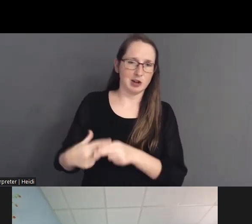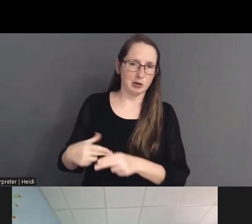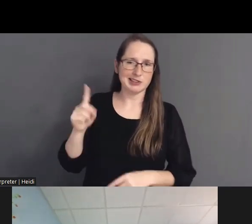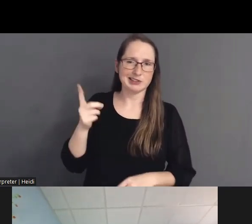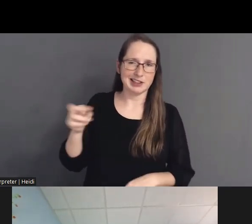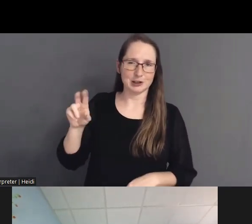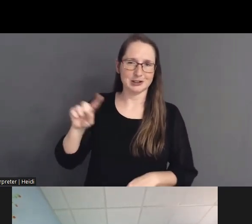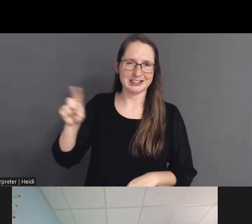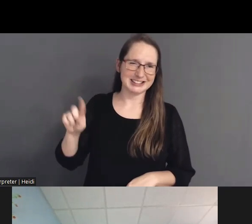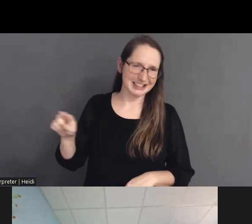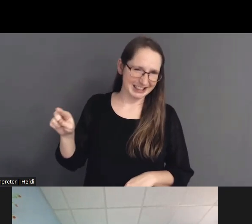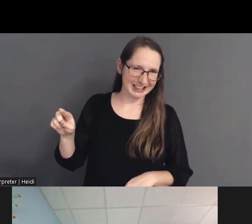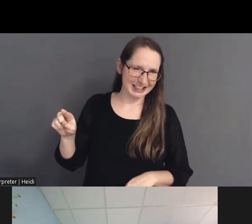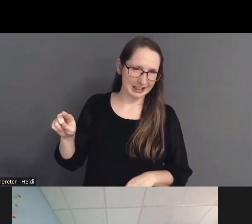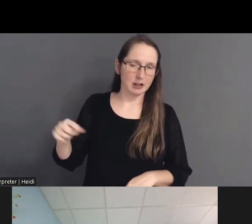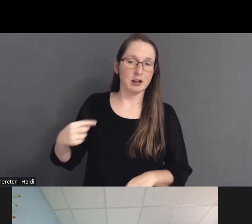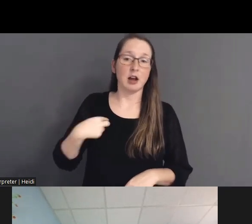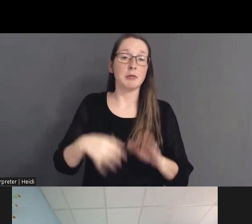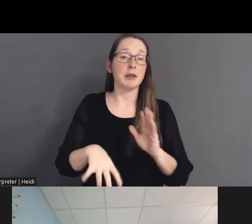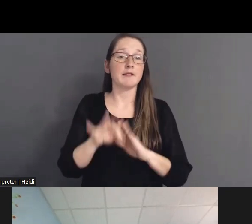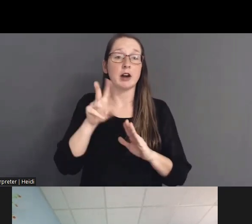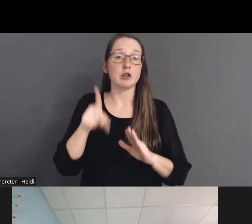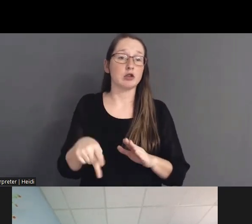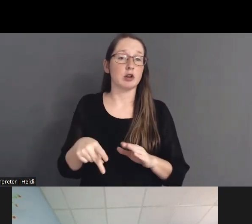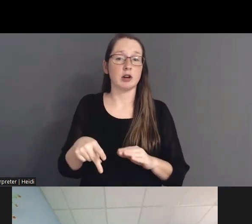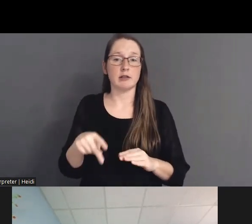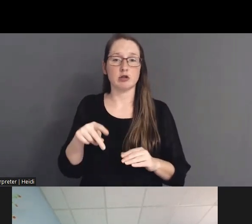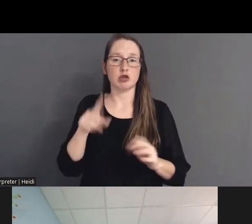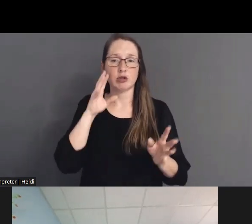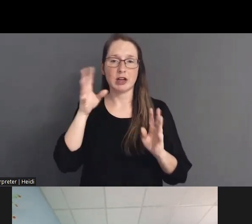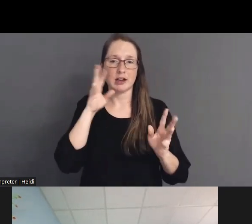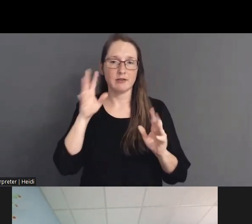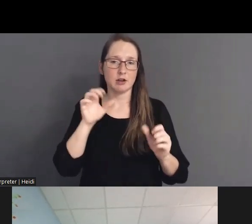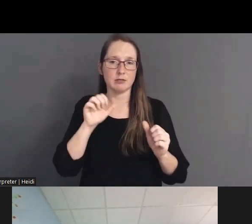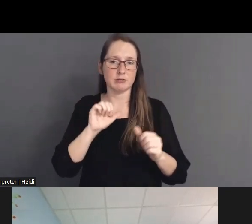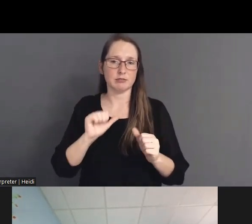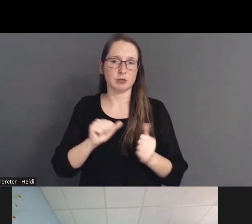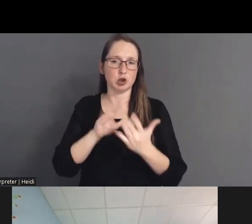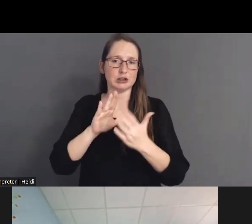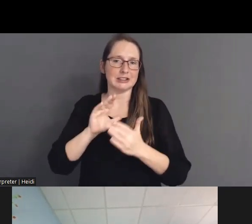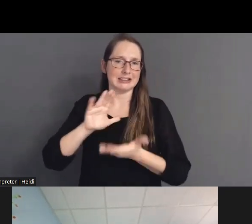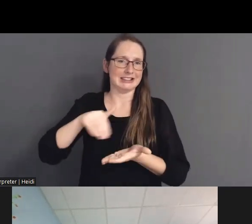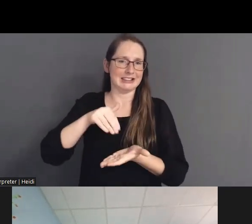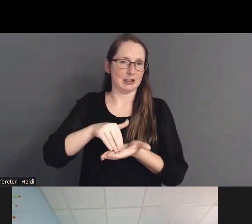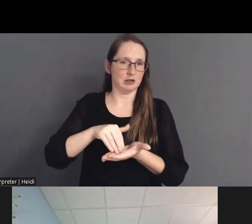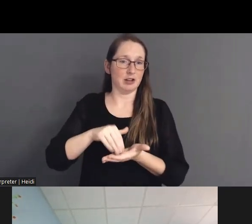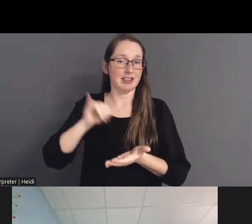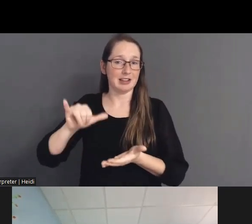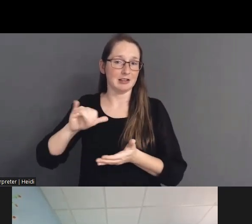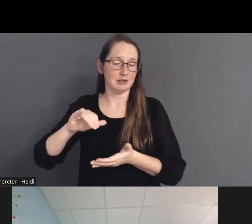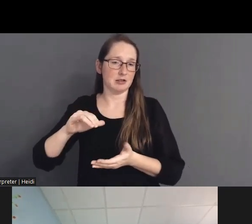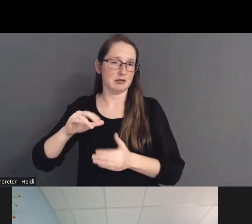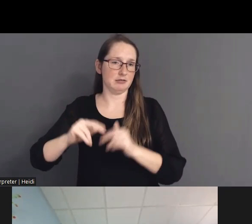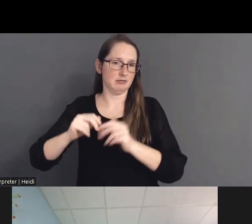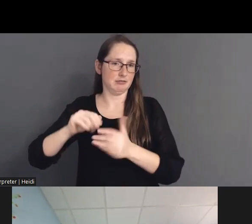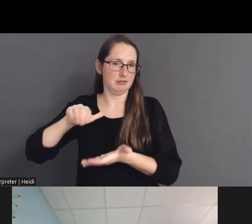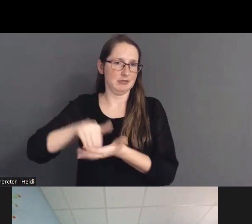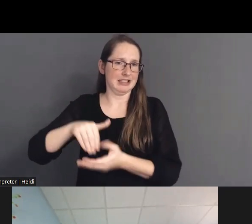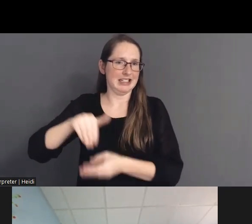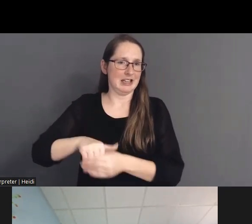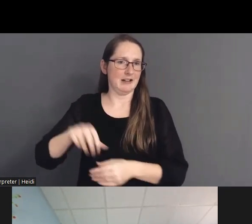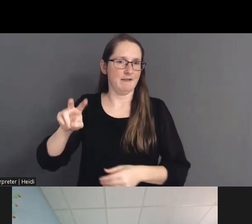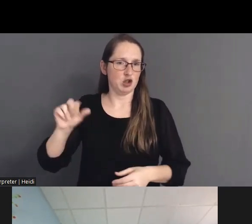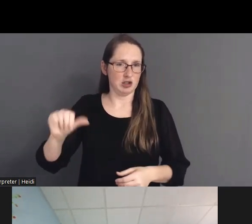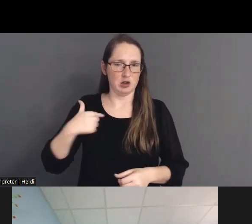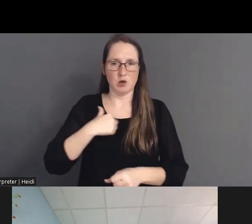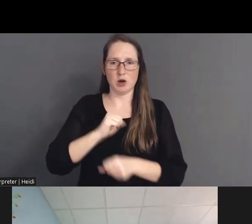Z. And I am the founder of Creative Approach Development Center, which is an organization in Richmond, Virginia, where we